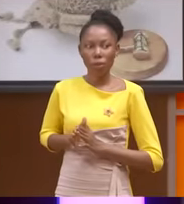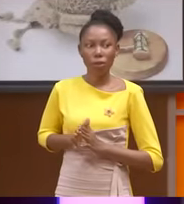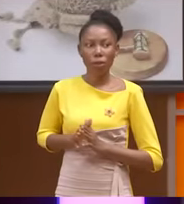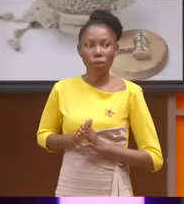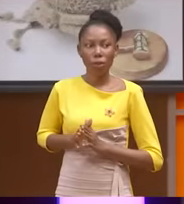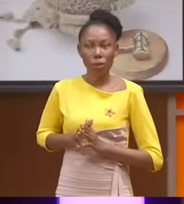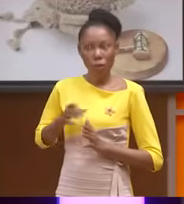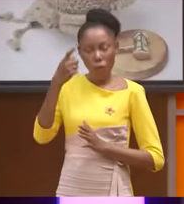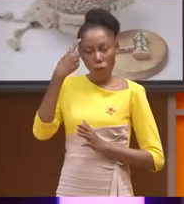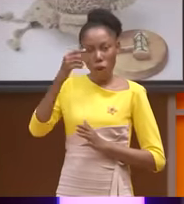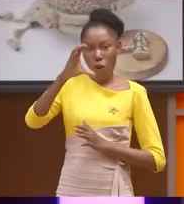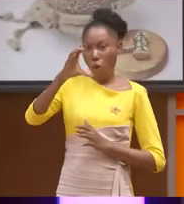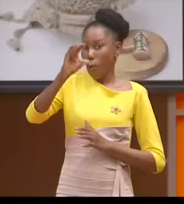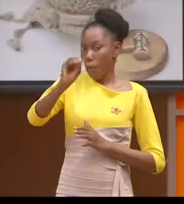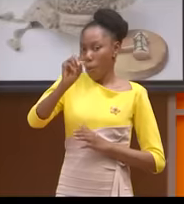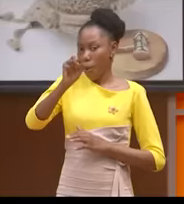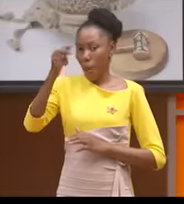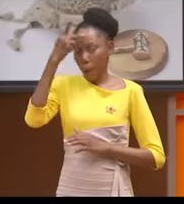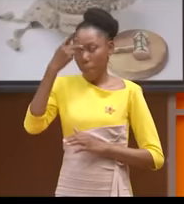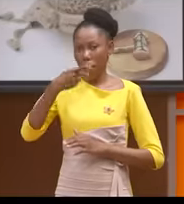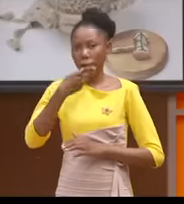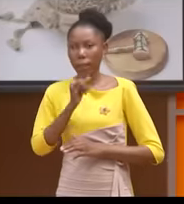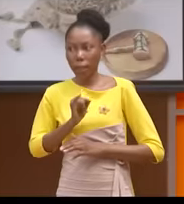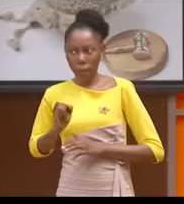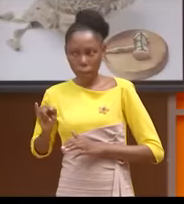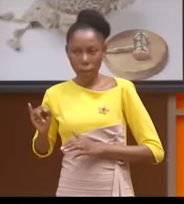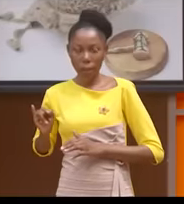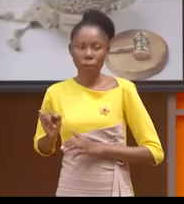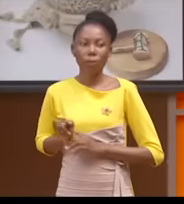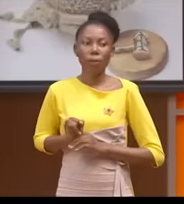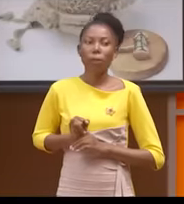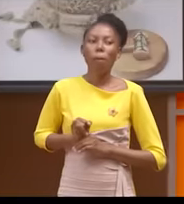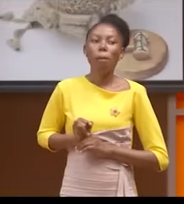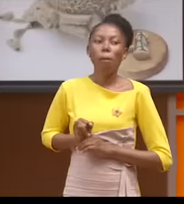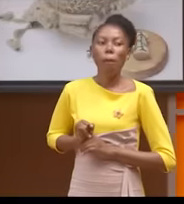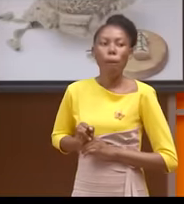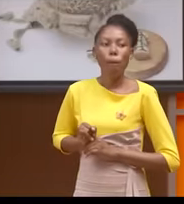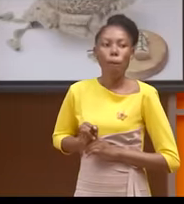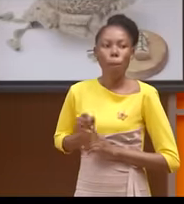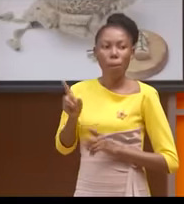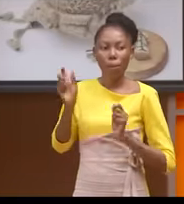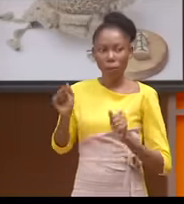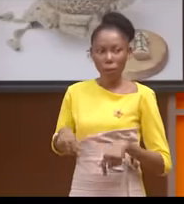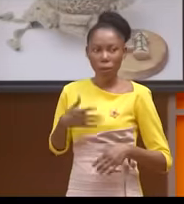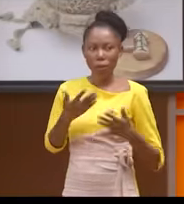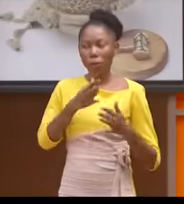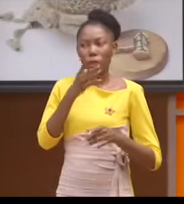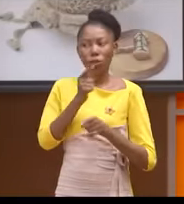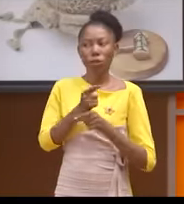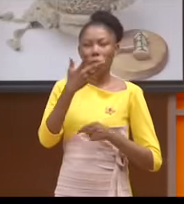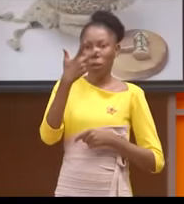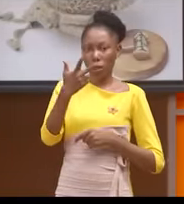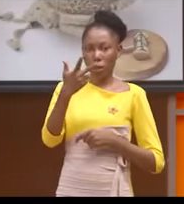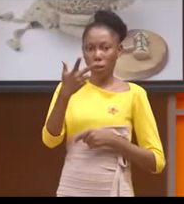the co-parenting aspects. Do you understand me? For the, you can have at least maybe like 3